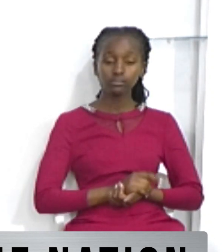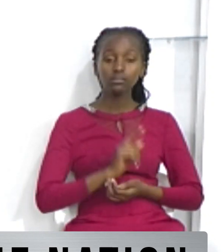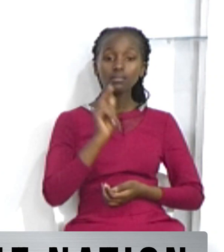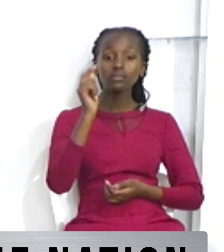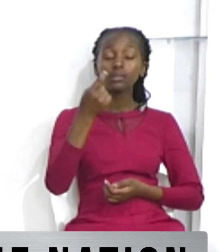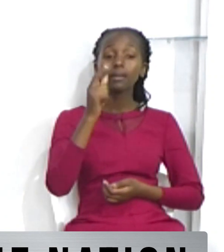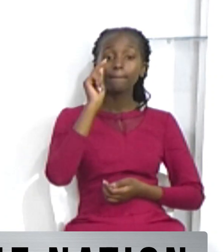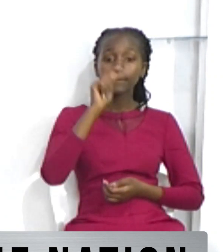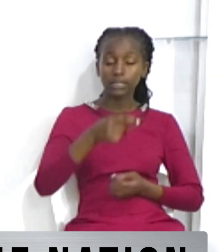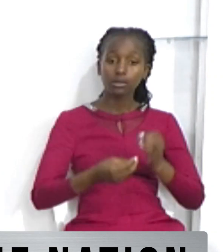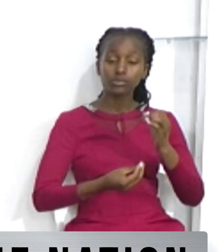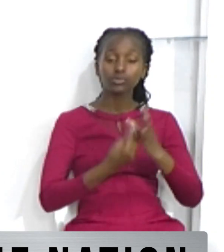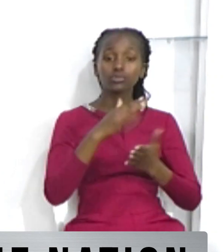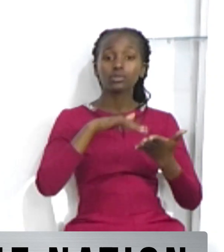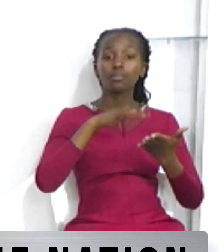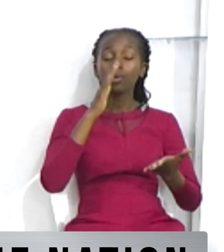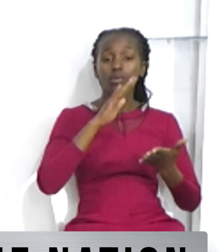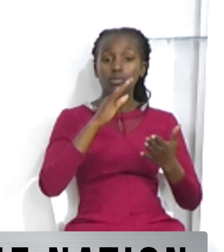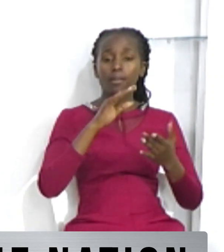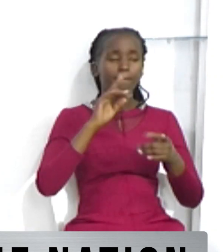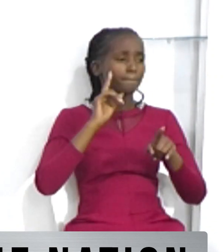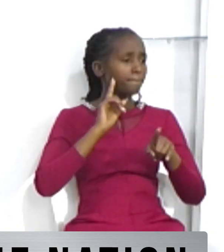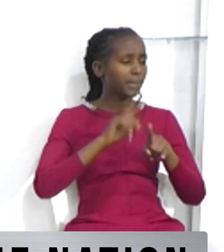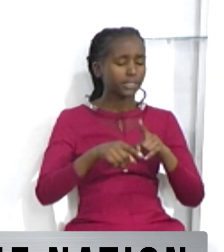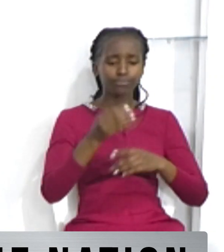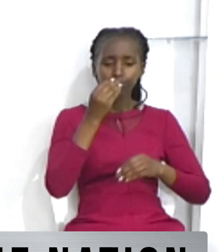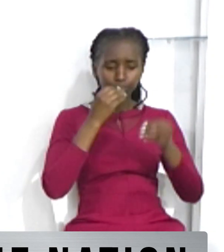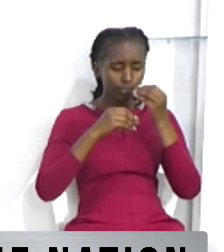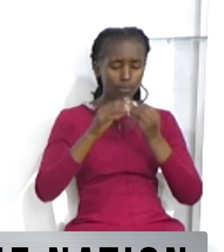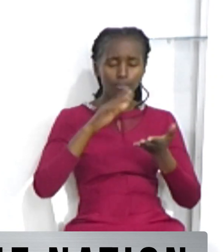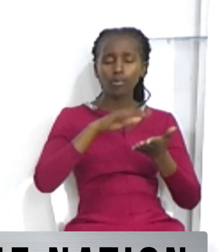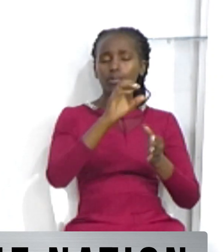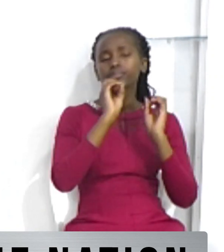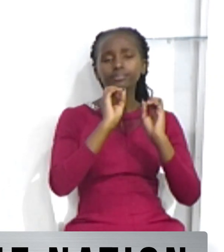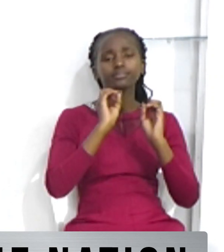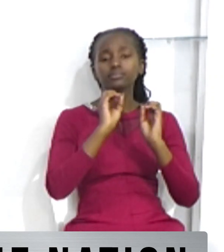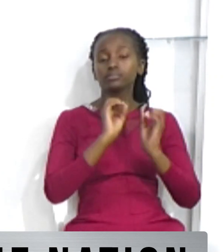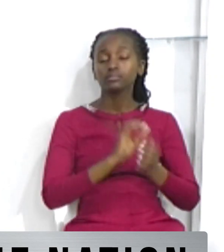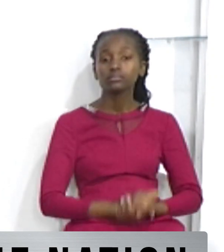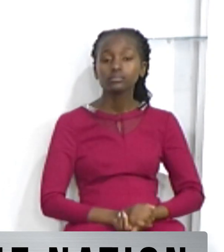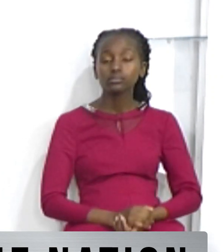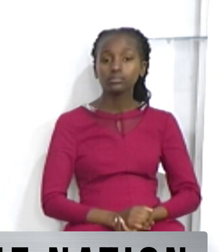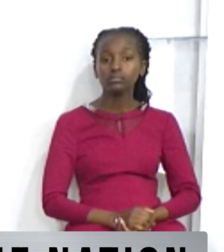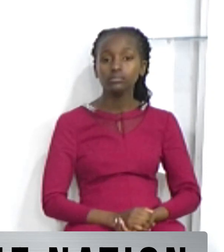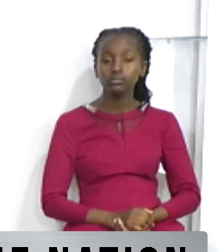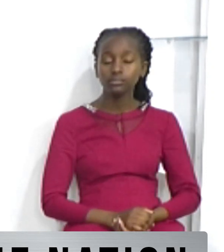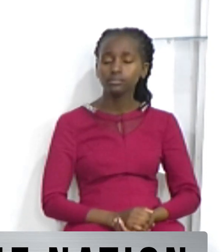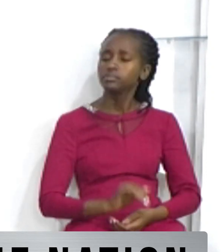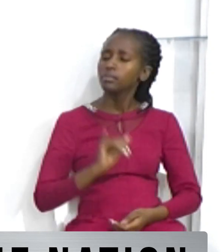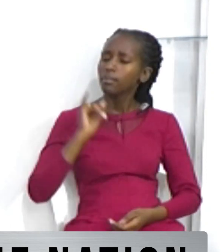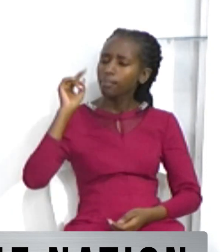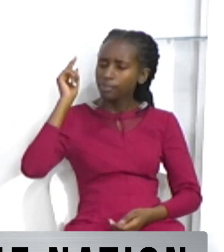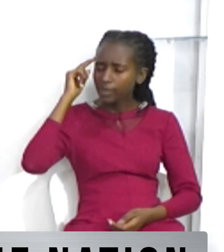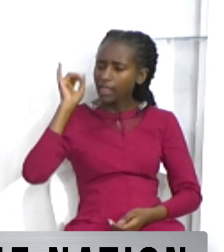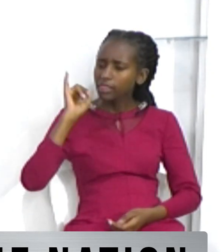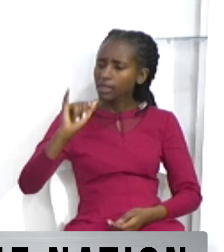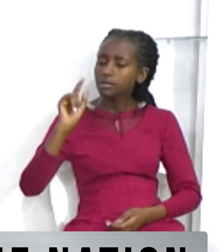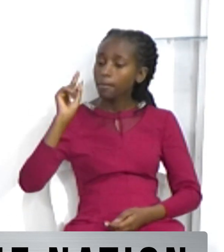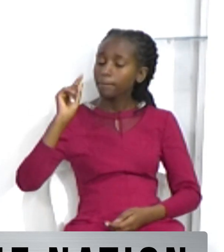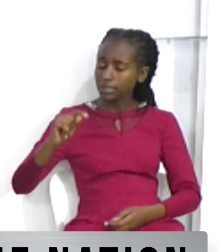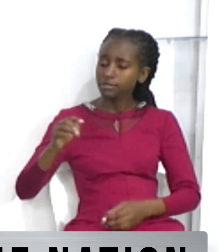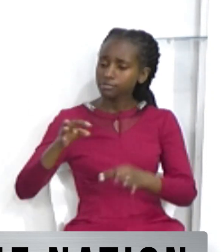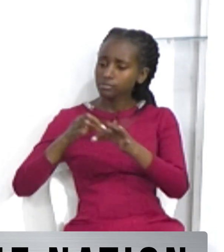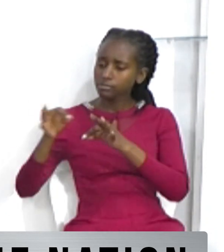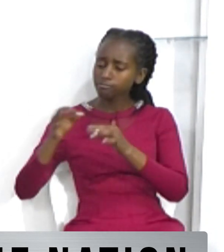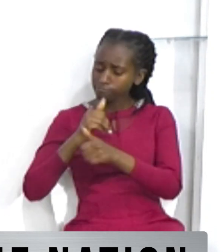produce more than consuming. I think you need to say that loudly to this coming generation? Because when I hear